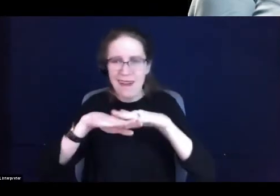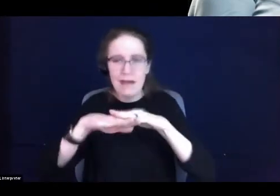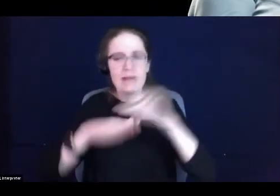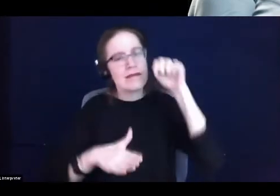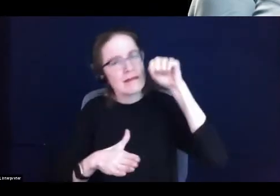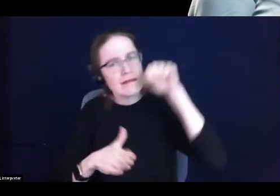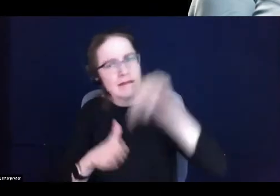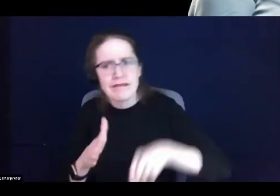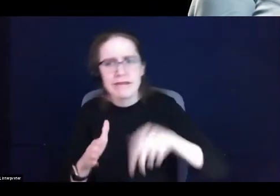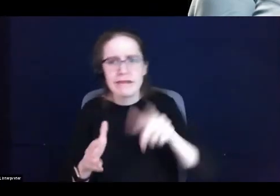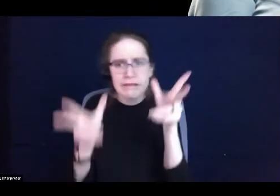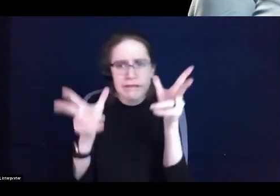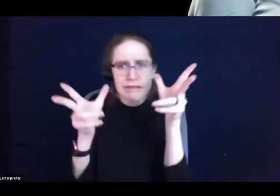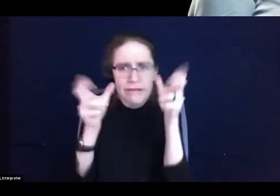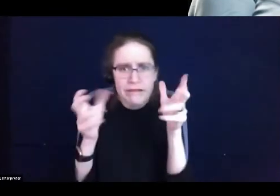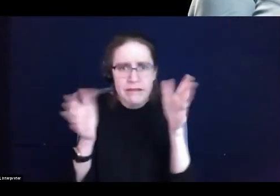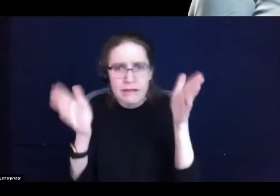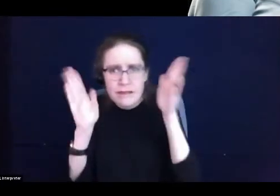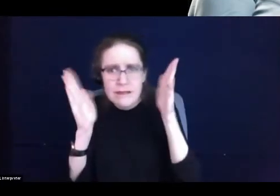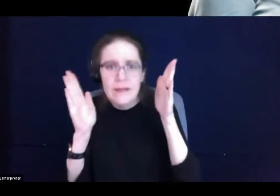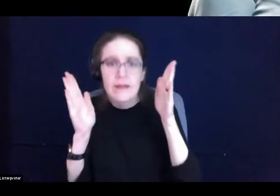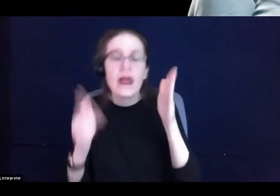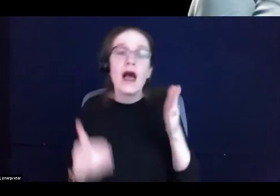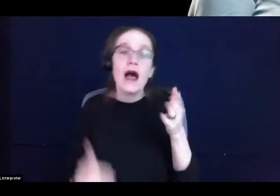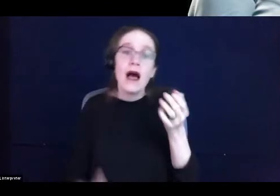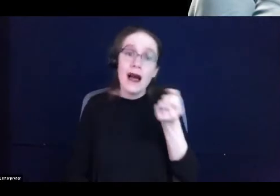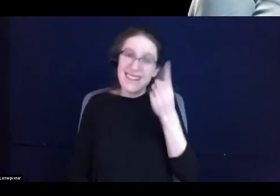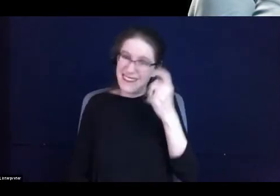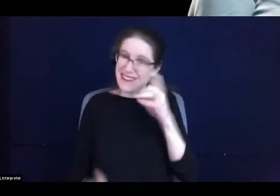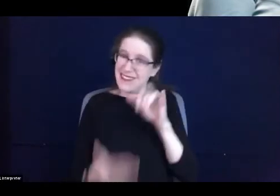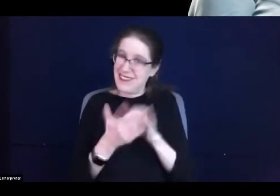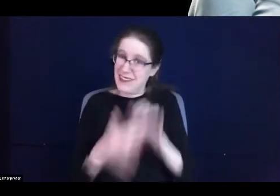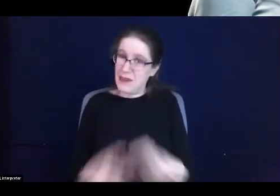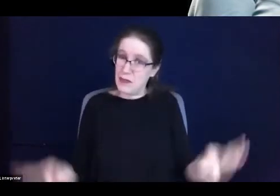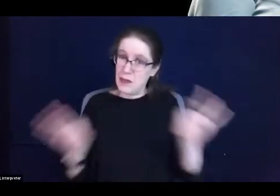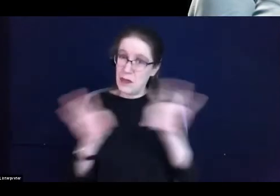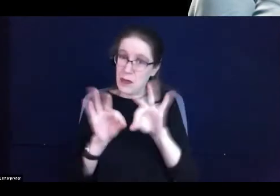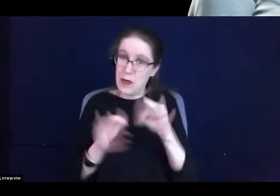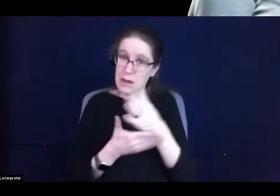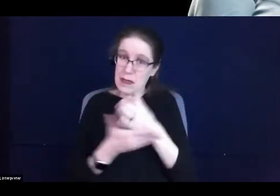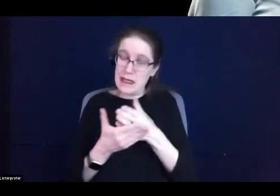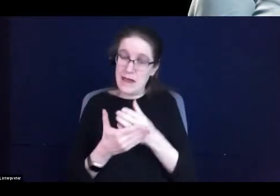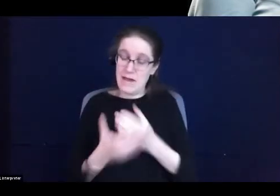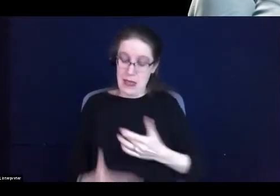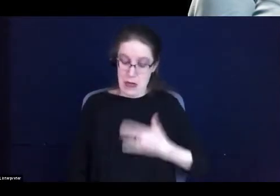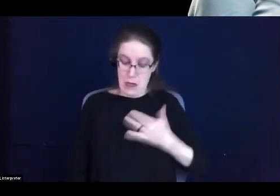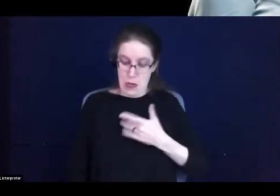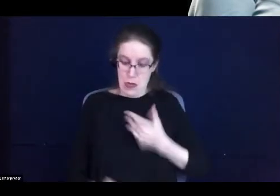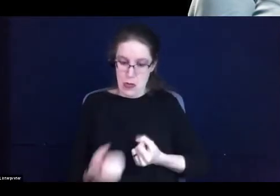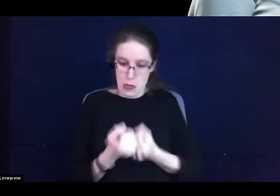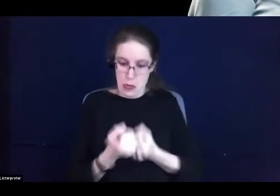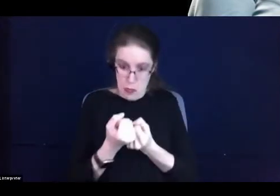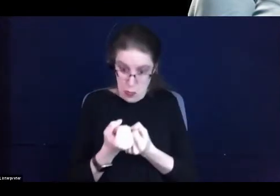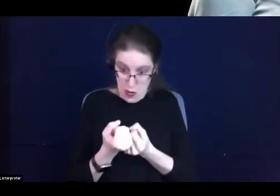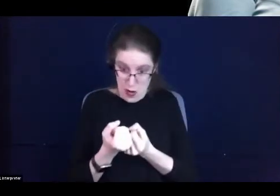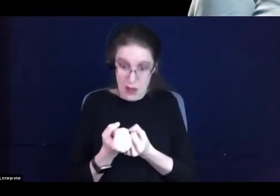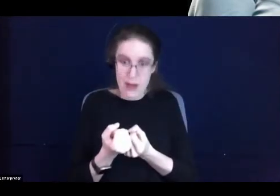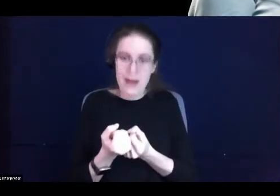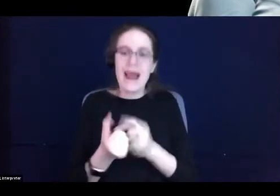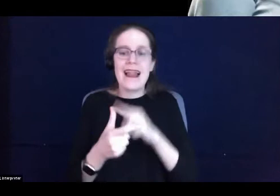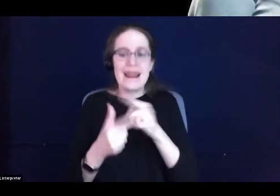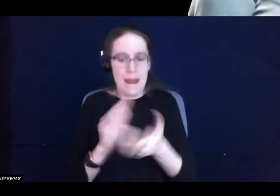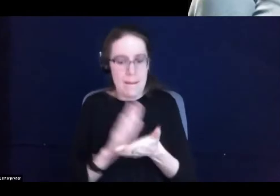these aspects is a part of the piece of providing emotional support, which then turns into those different types of advocacy, like